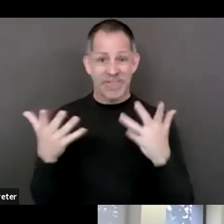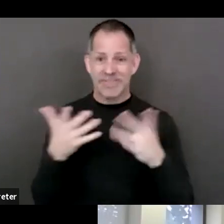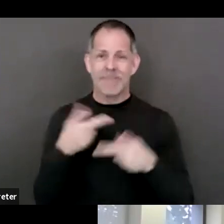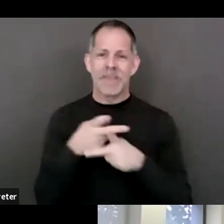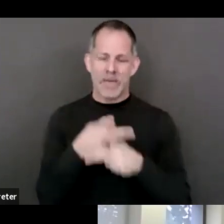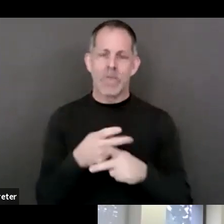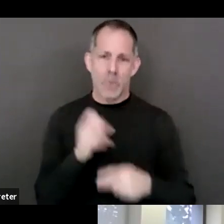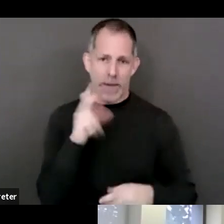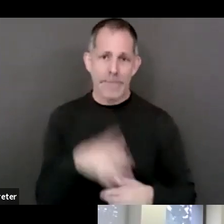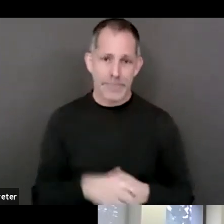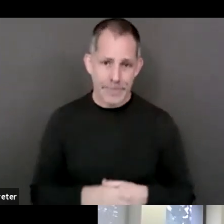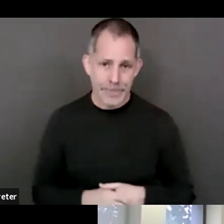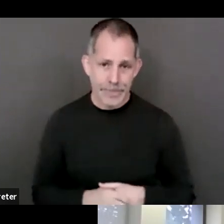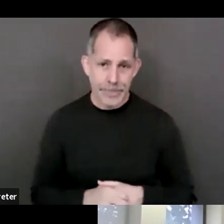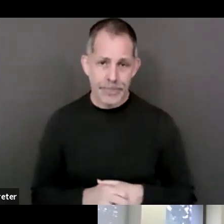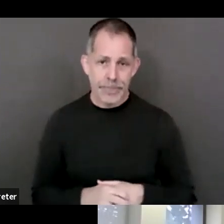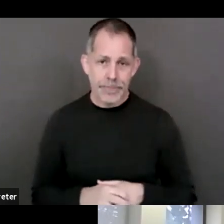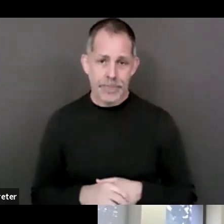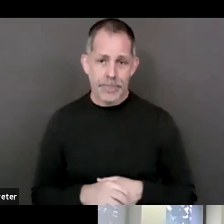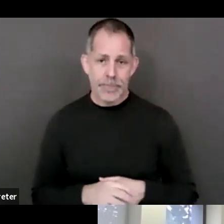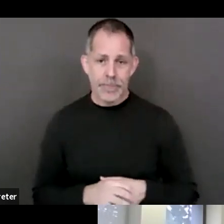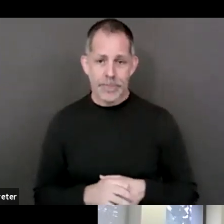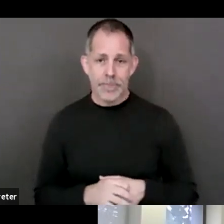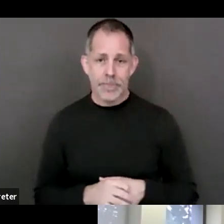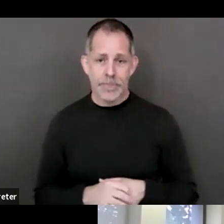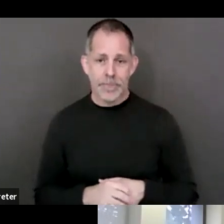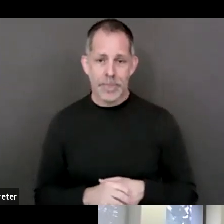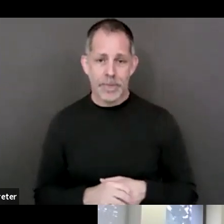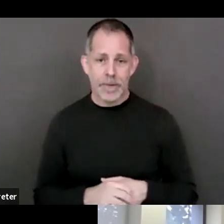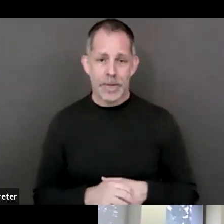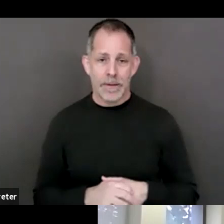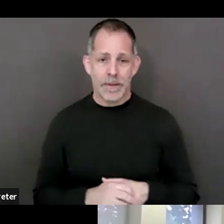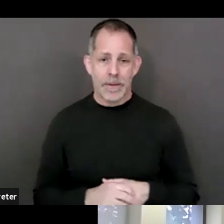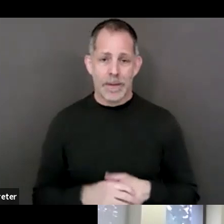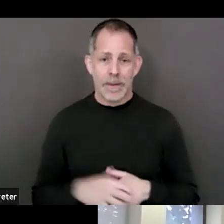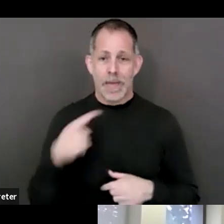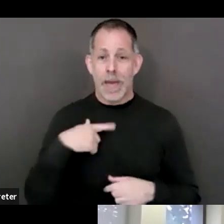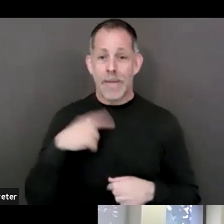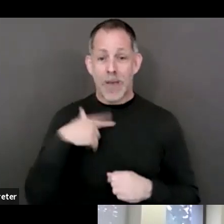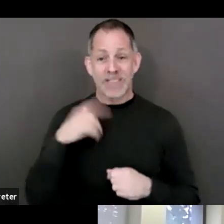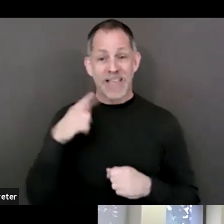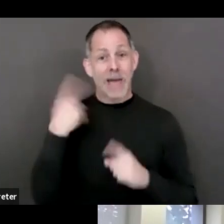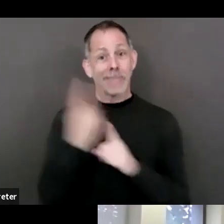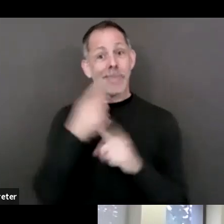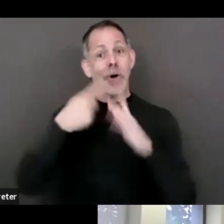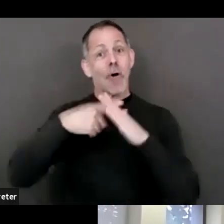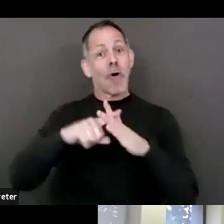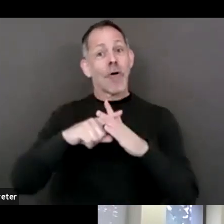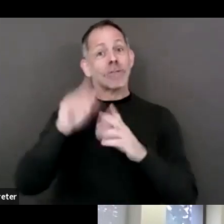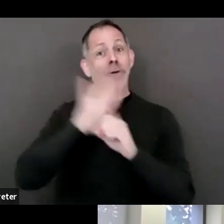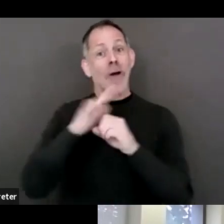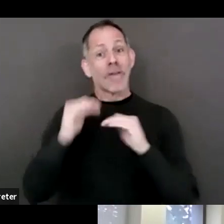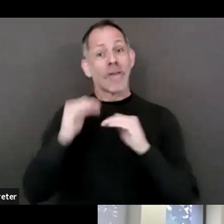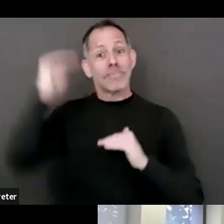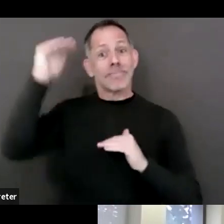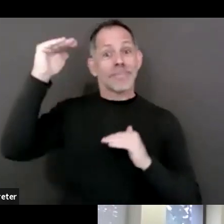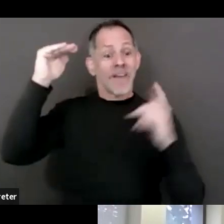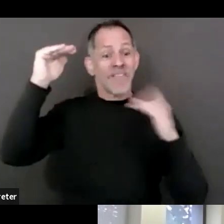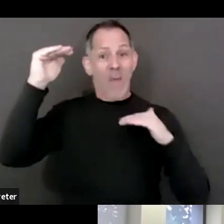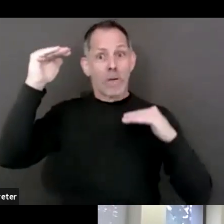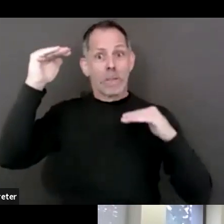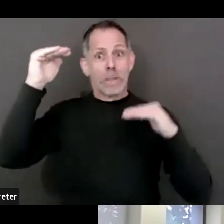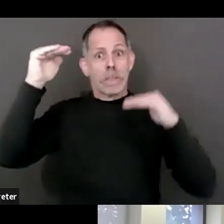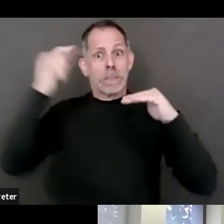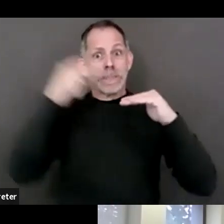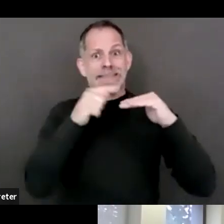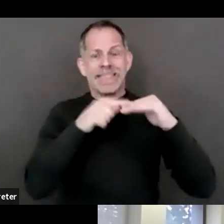but if we back too much off our general prevention measures, I think we're going to regret it. Yeah. Is